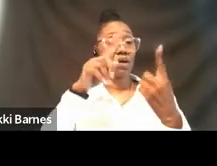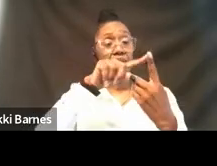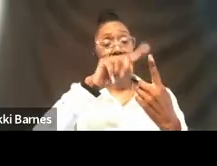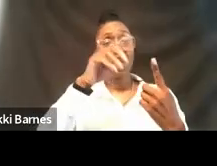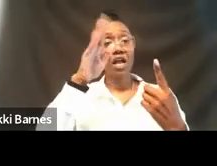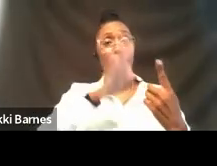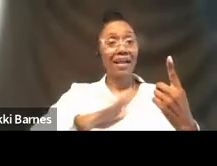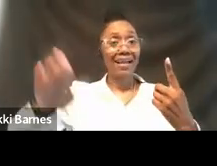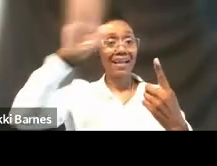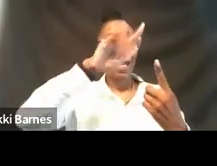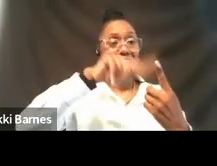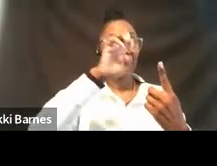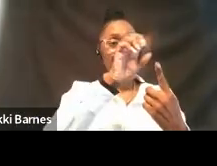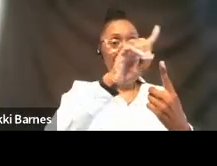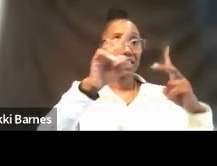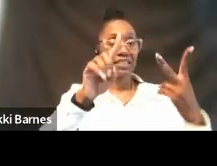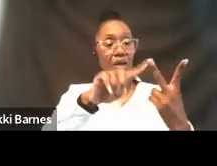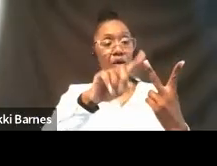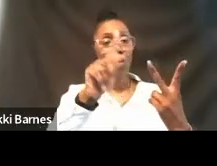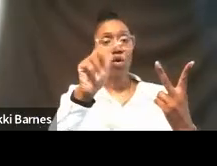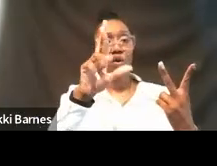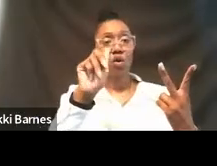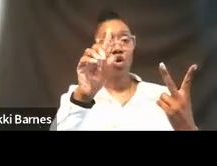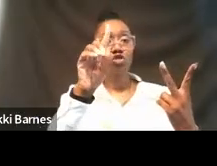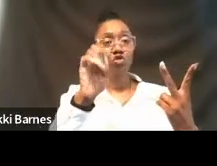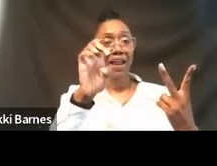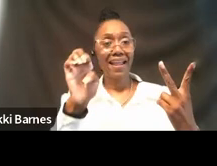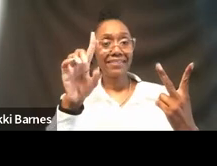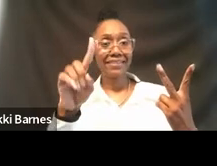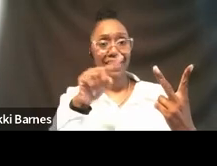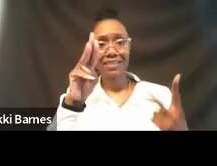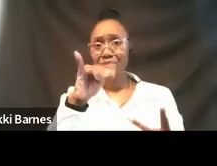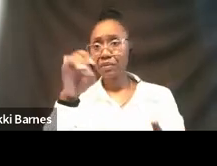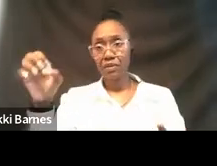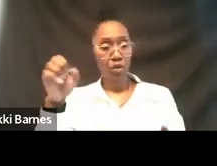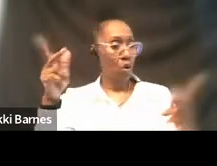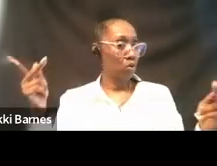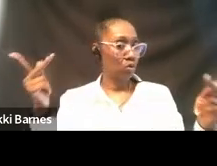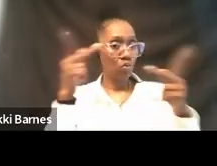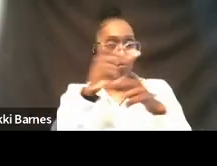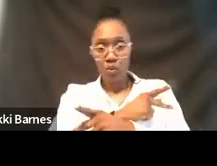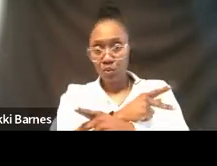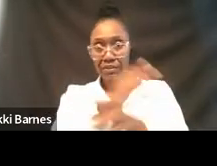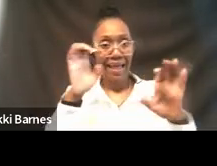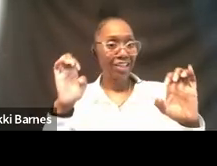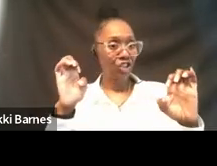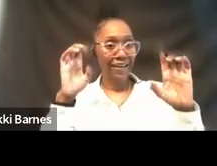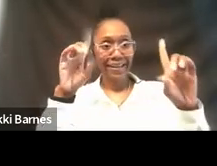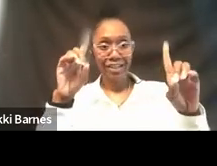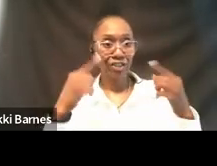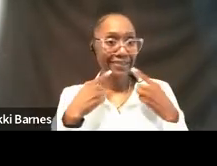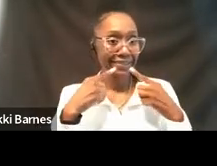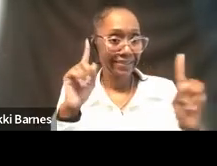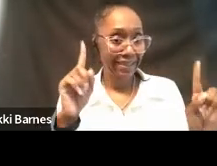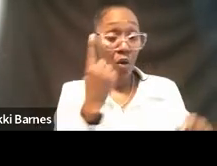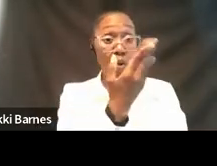had trade educations. But Mississippi is the poorest state in the union with some of the worst educational outcomes. But one thing that was for sure